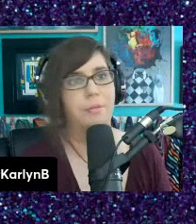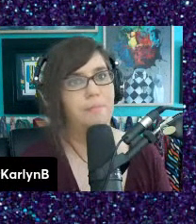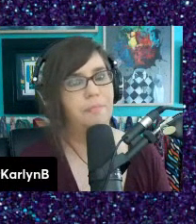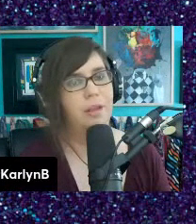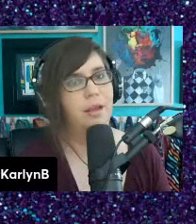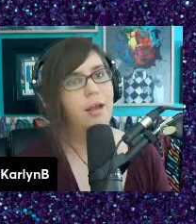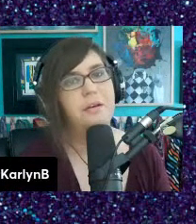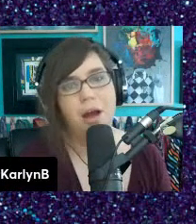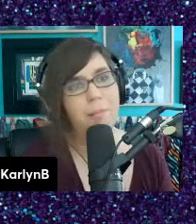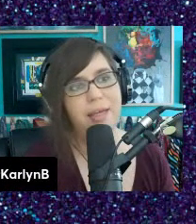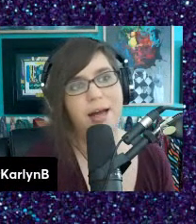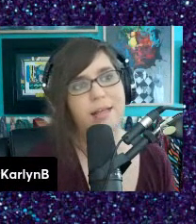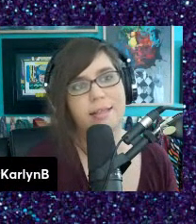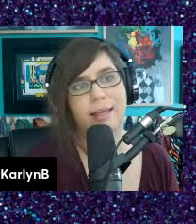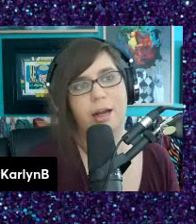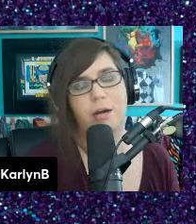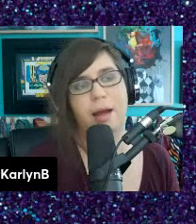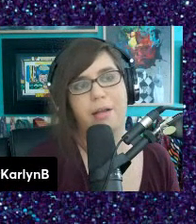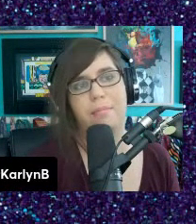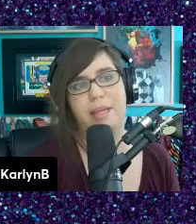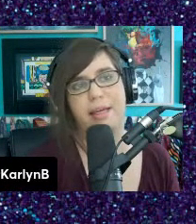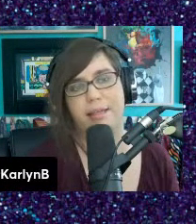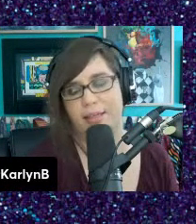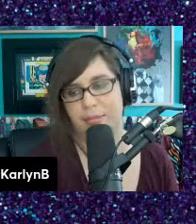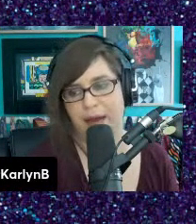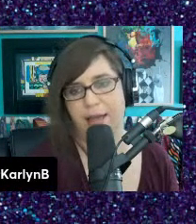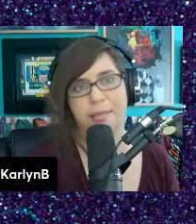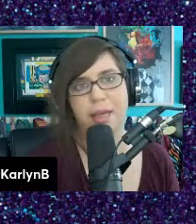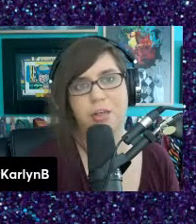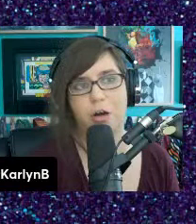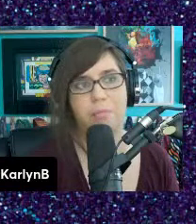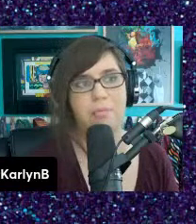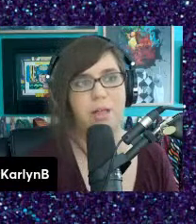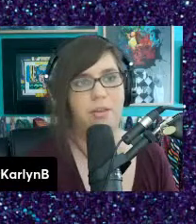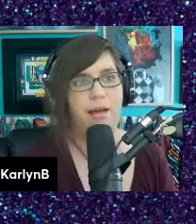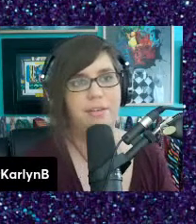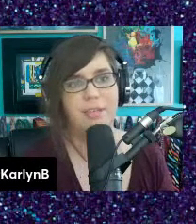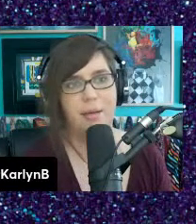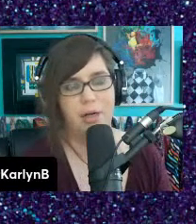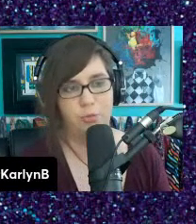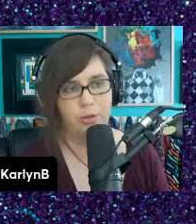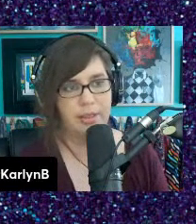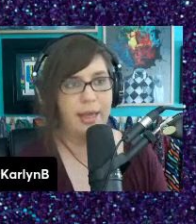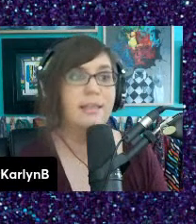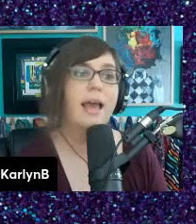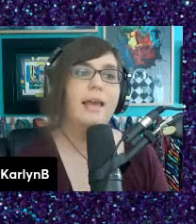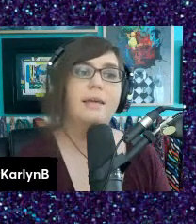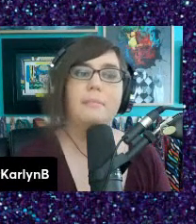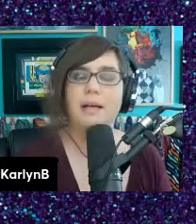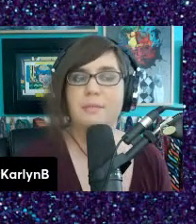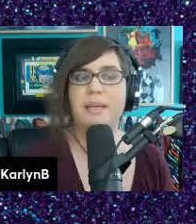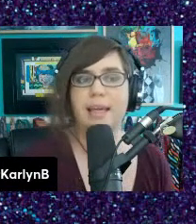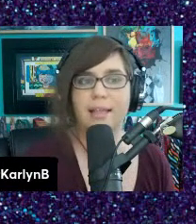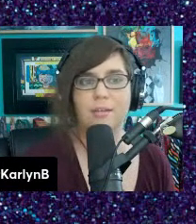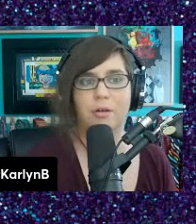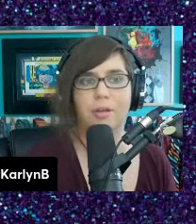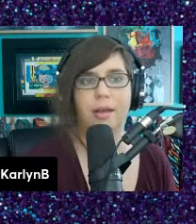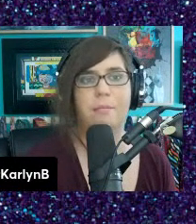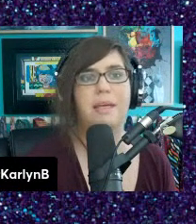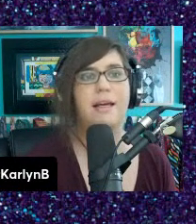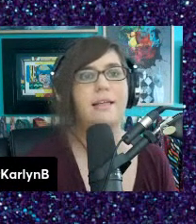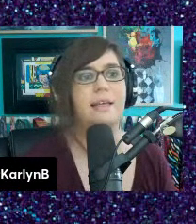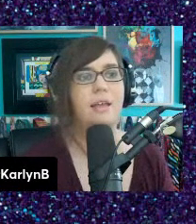canceled. Not because they care about him being anti-Semitic. They don't. People on the left have said much worse things. He must be